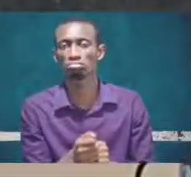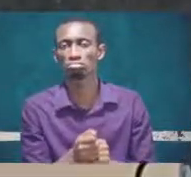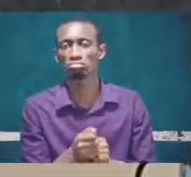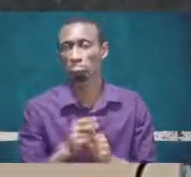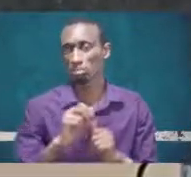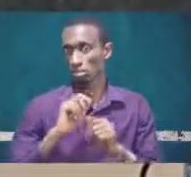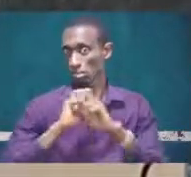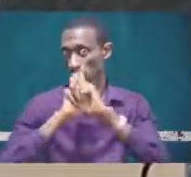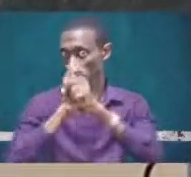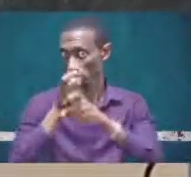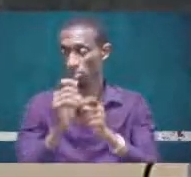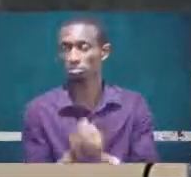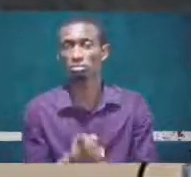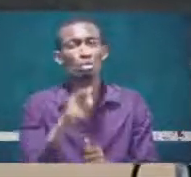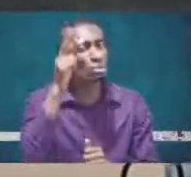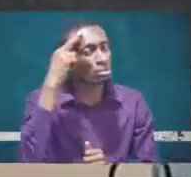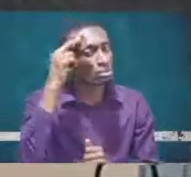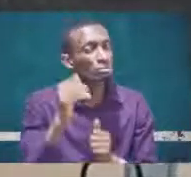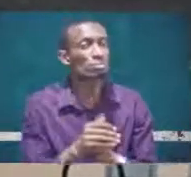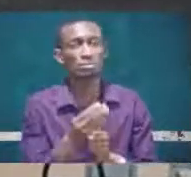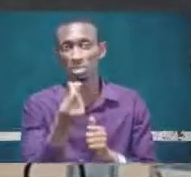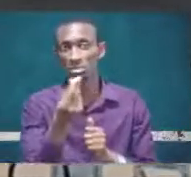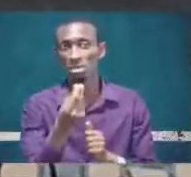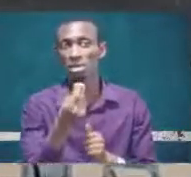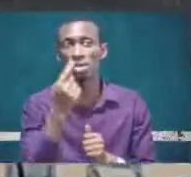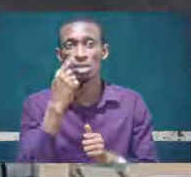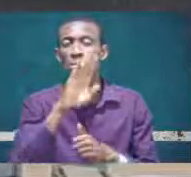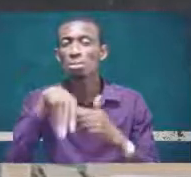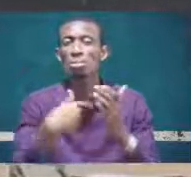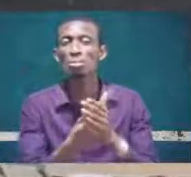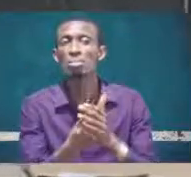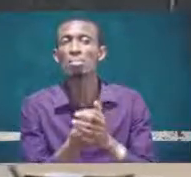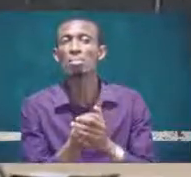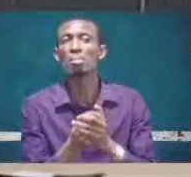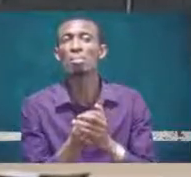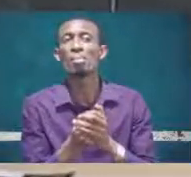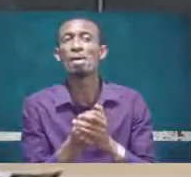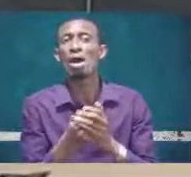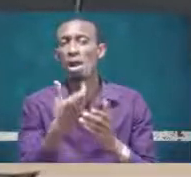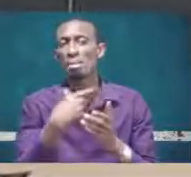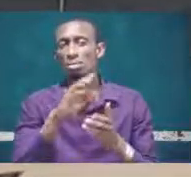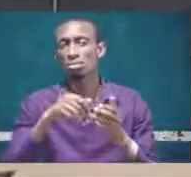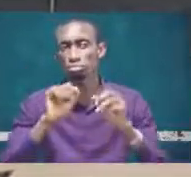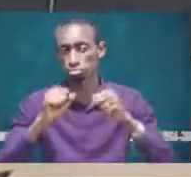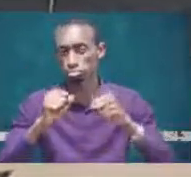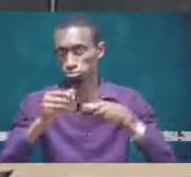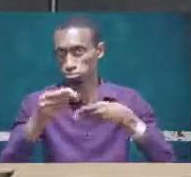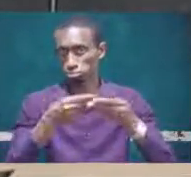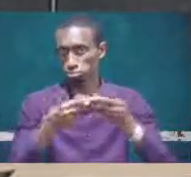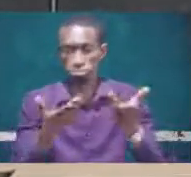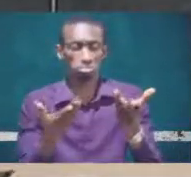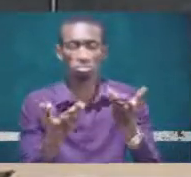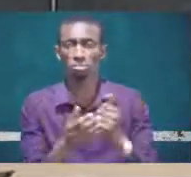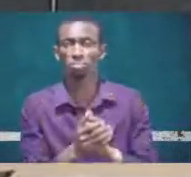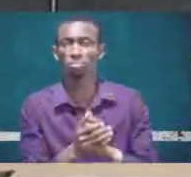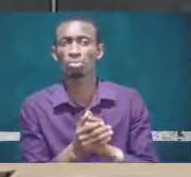said money is anything that is accepted as a medium of exchange, even in settlement of obligations.